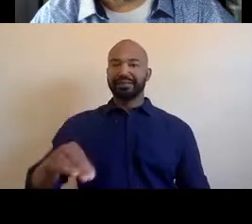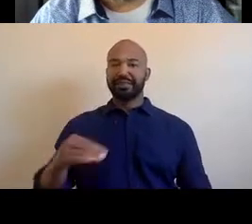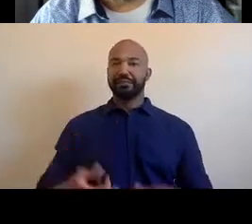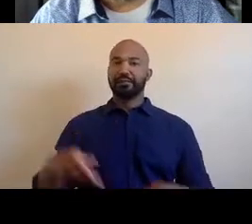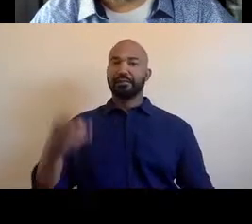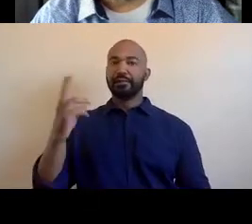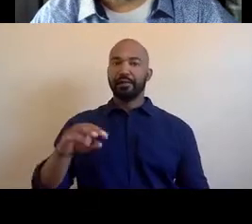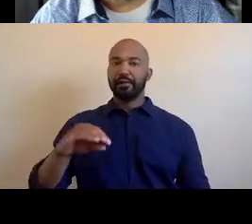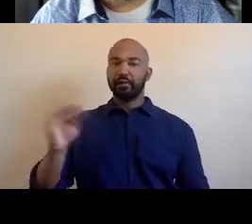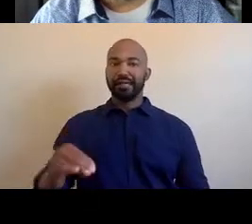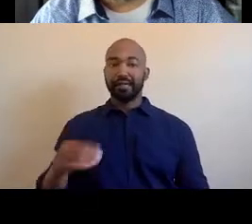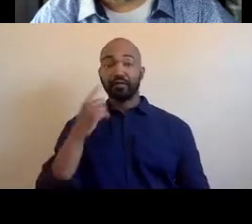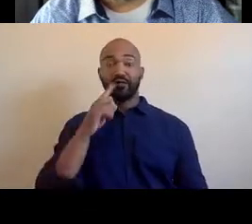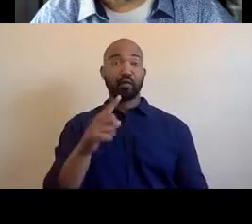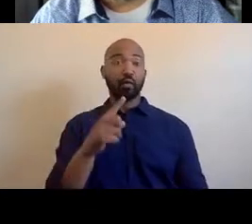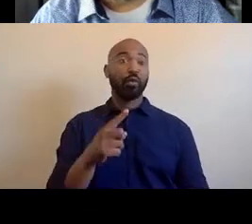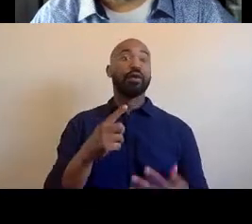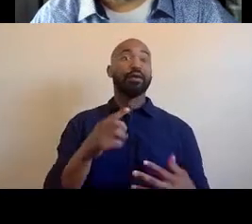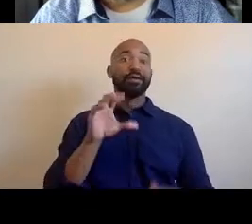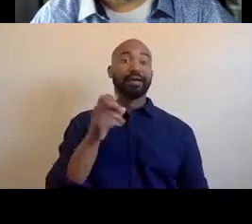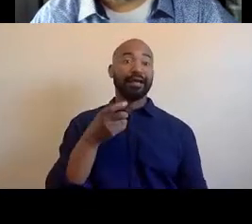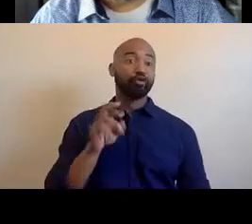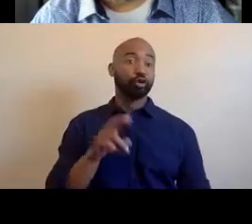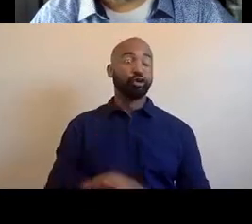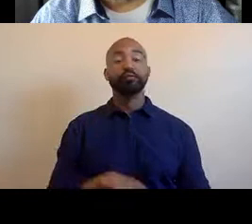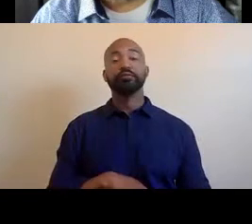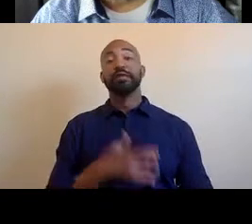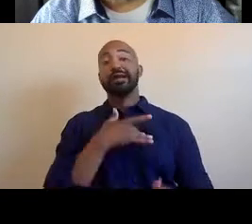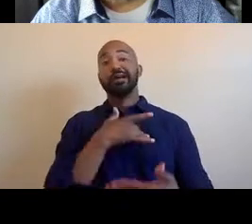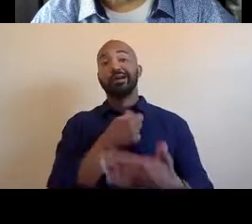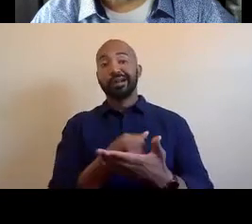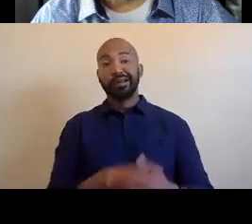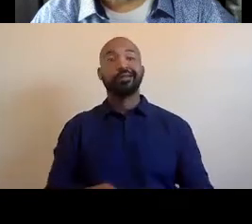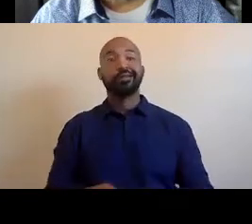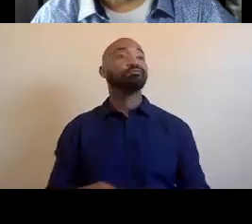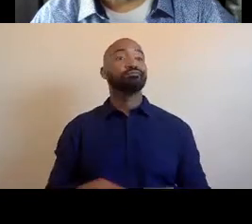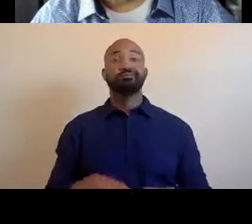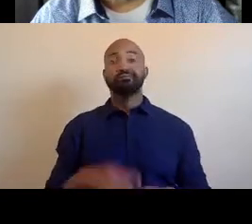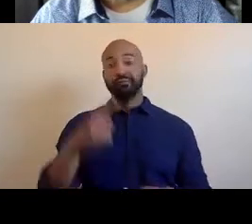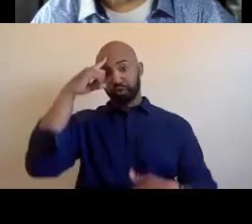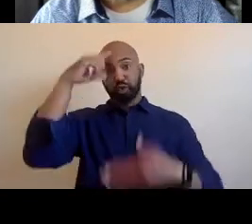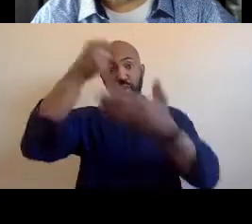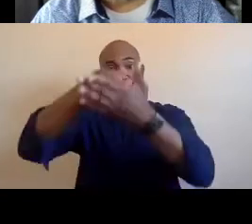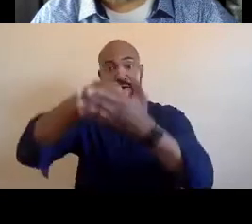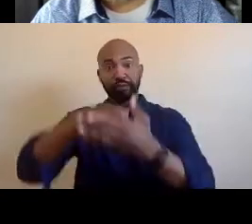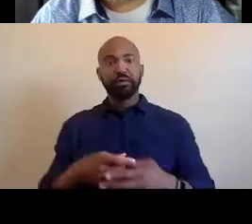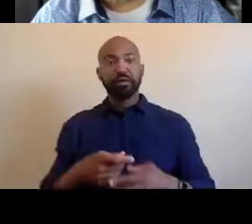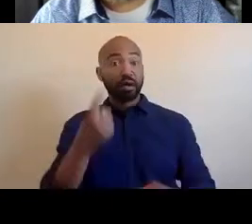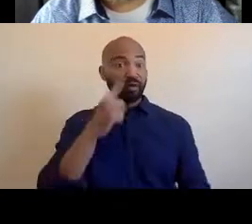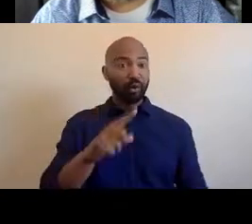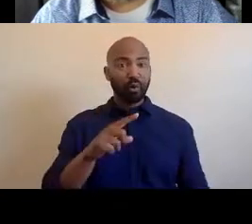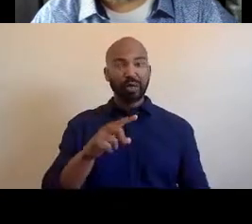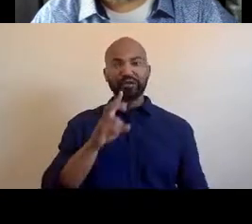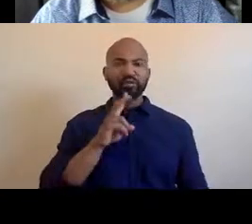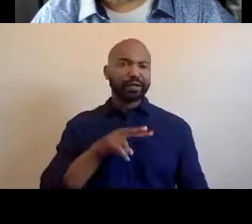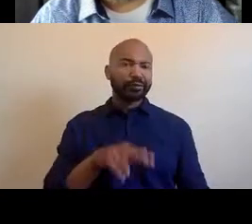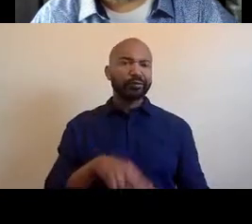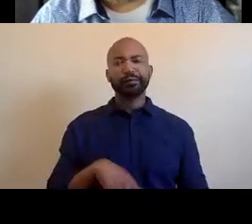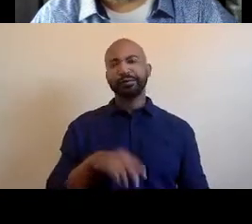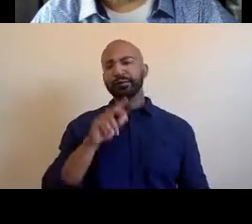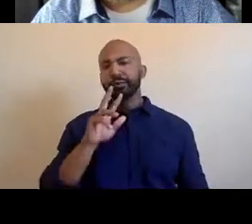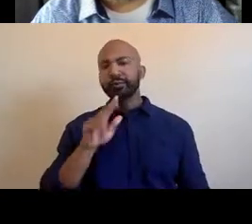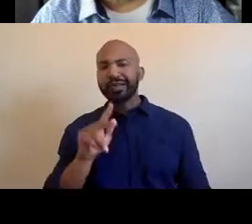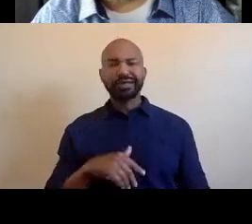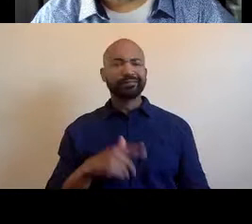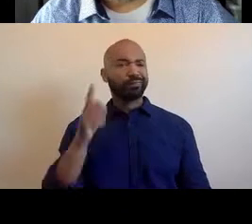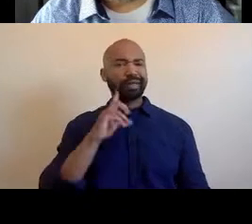of heart attack and stroke. As a 23-year-old or a 32-year-old, that might seem really far off and not pertinent to us